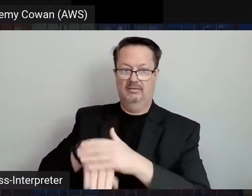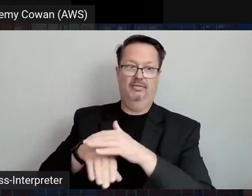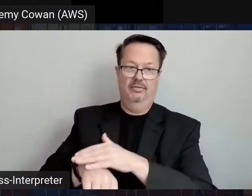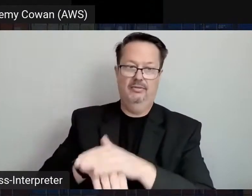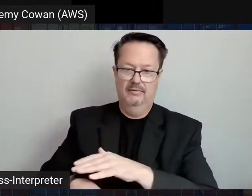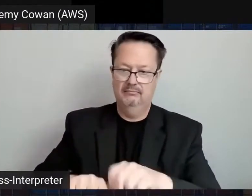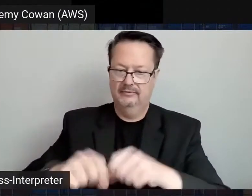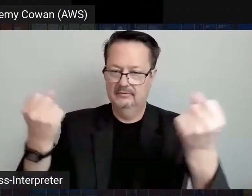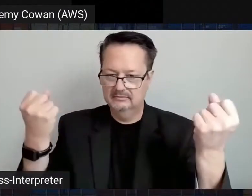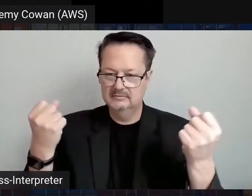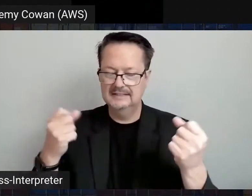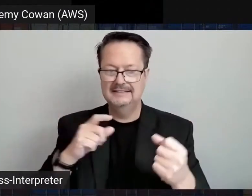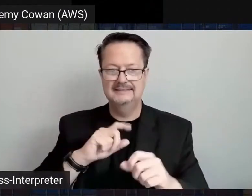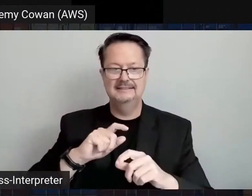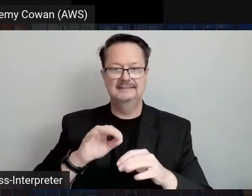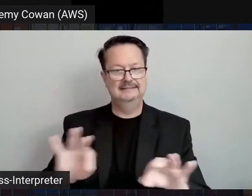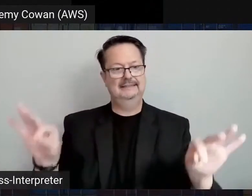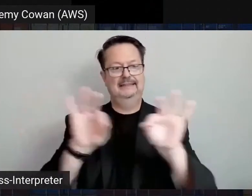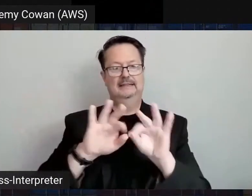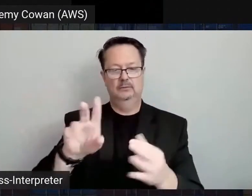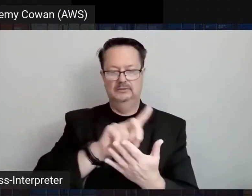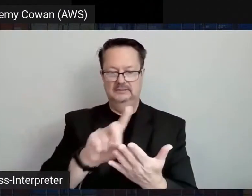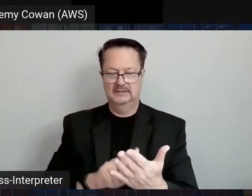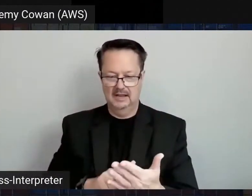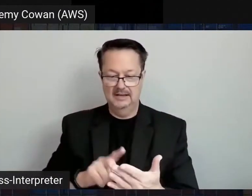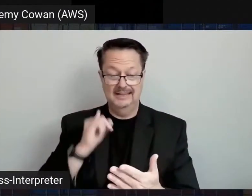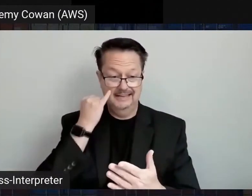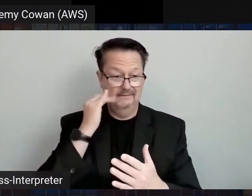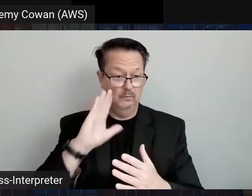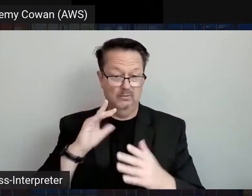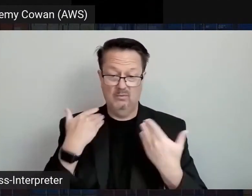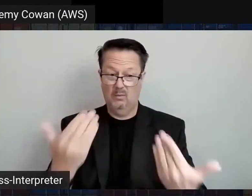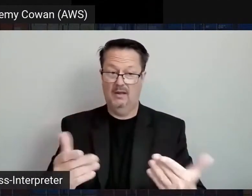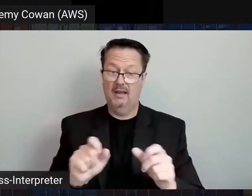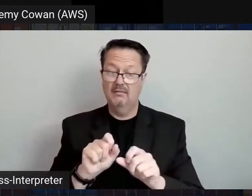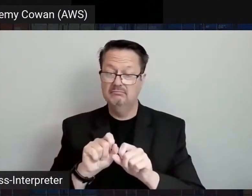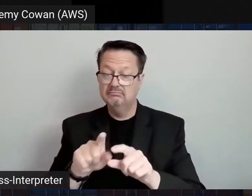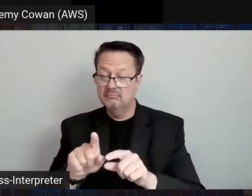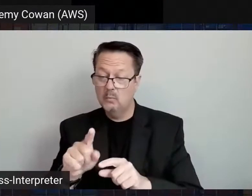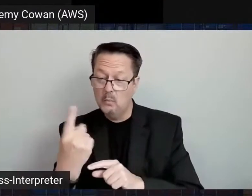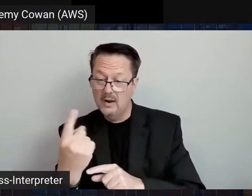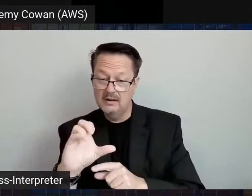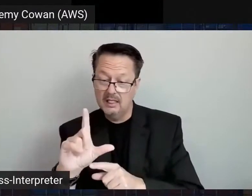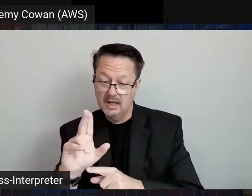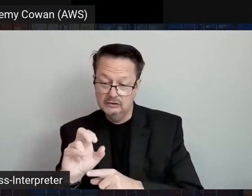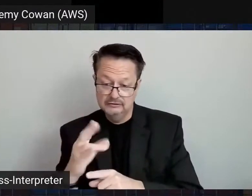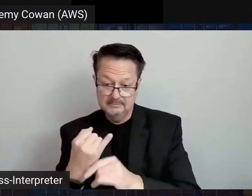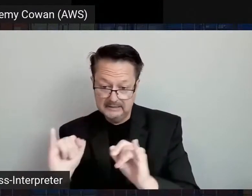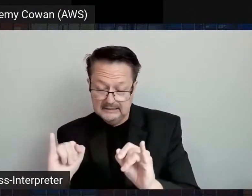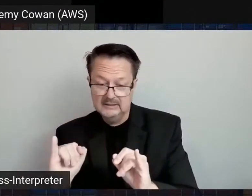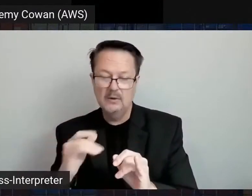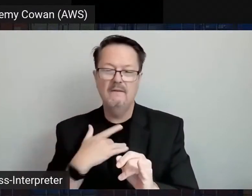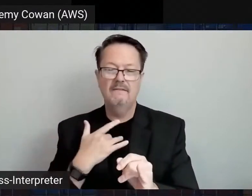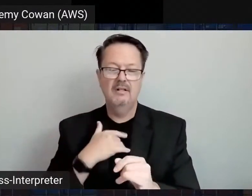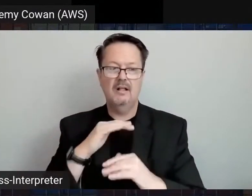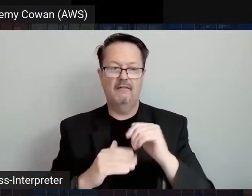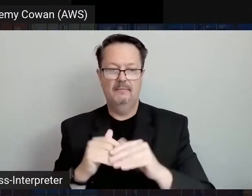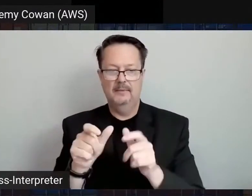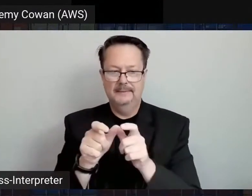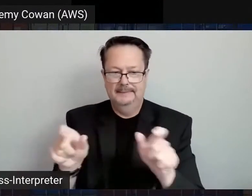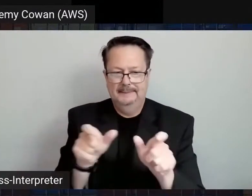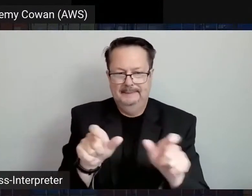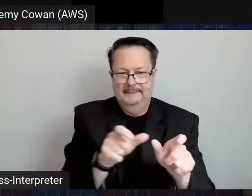design decision about whether you're going to go ahead and deploy an independent cluster, whether you feel comfortable separating things by